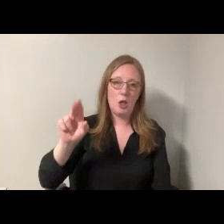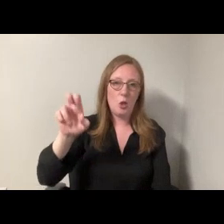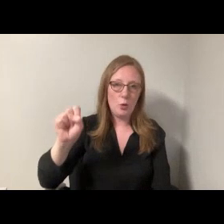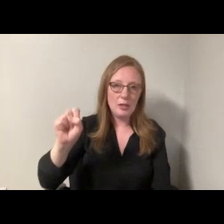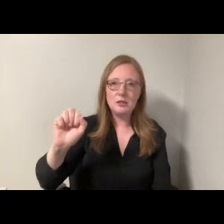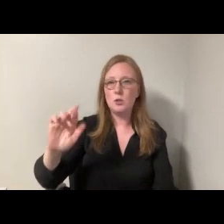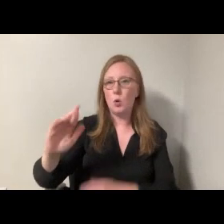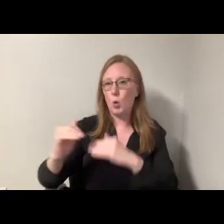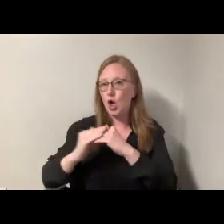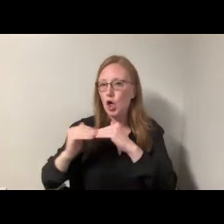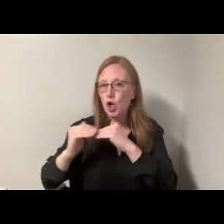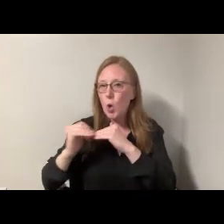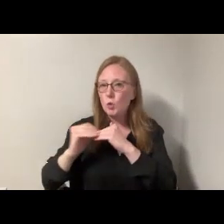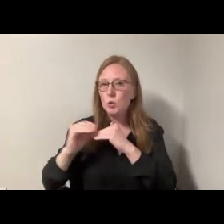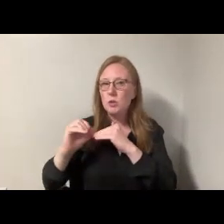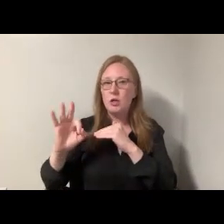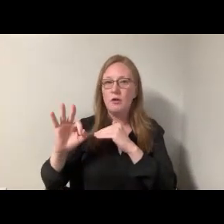of